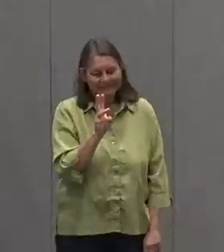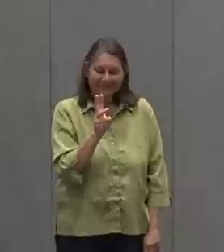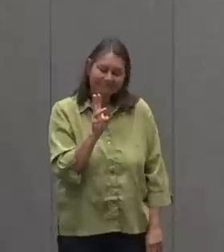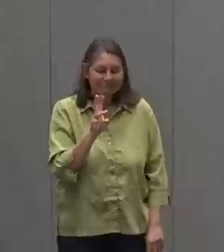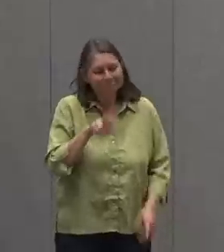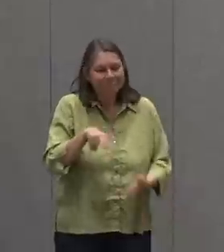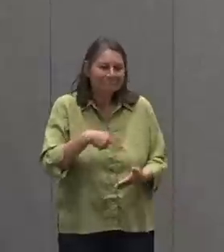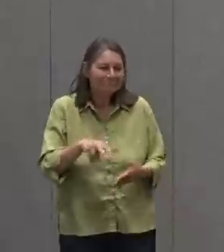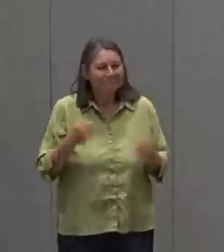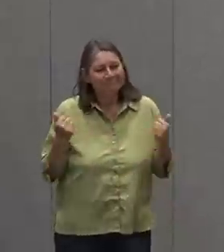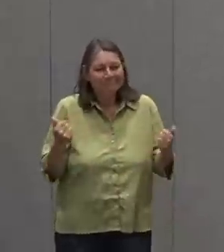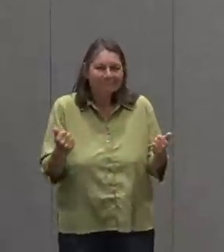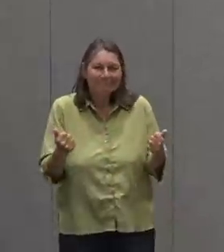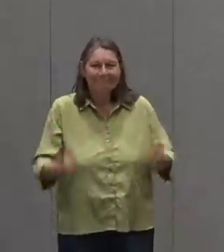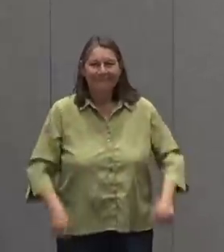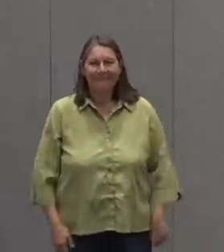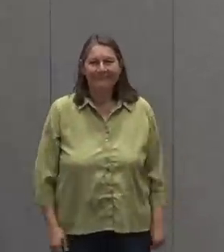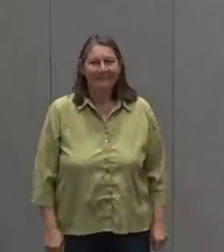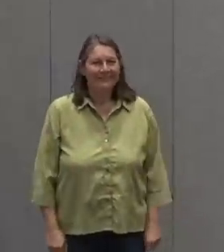296. Woo hoo.